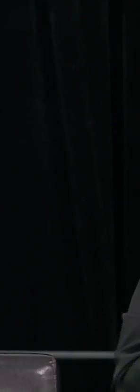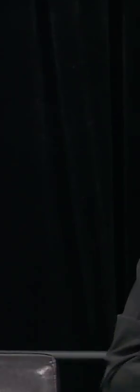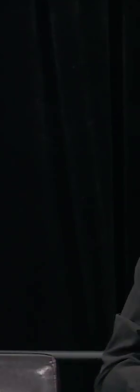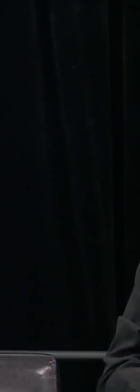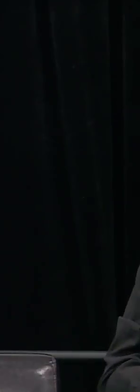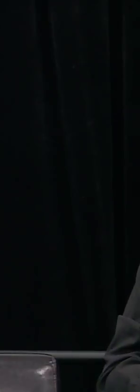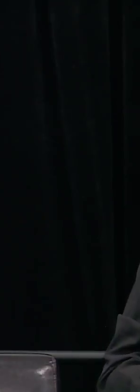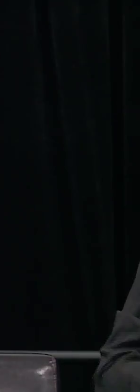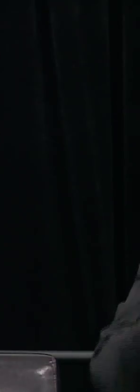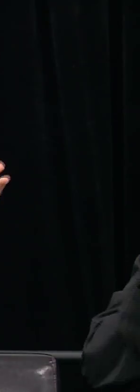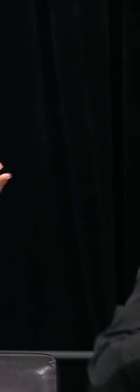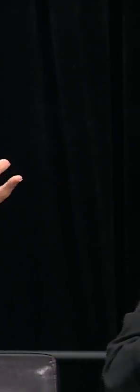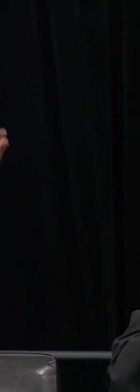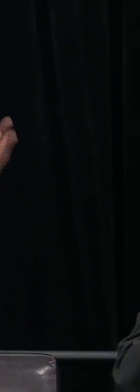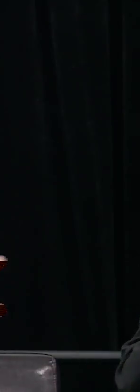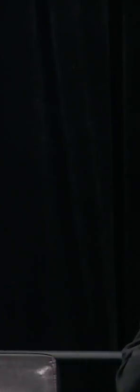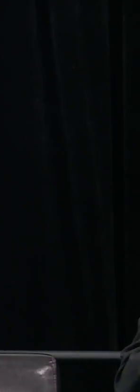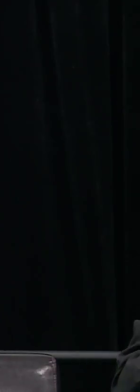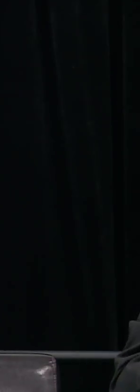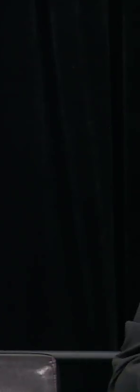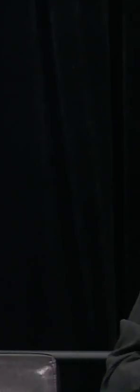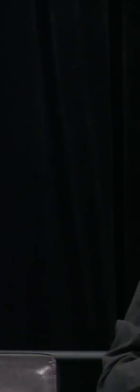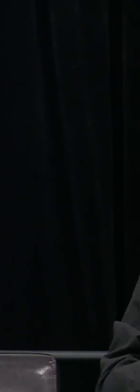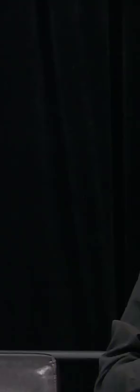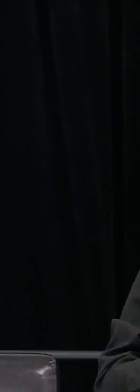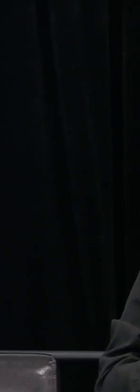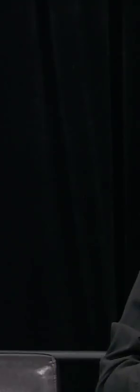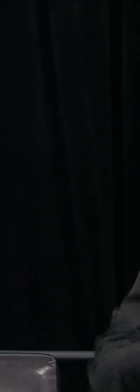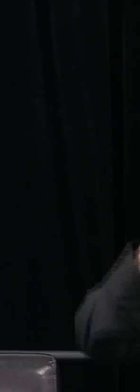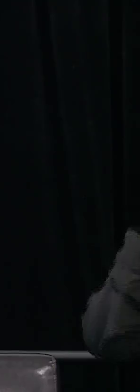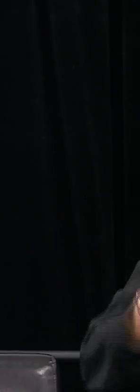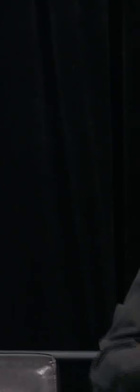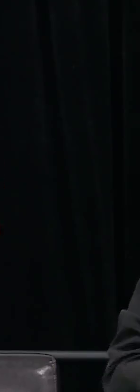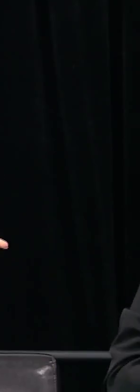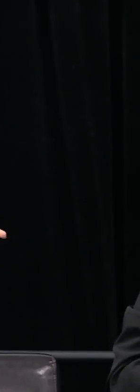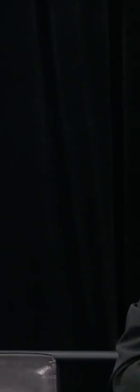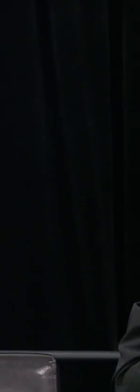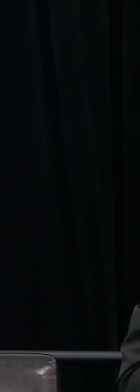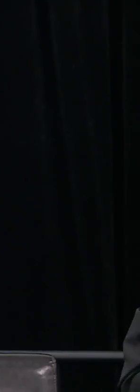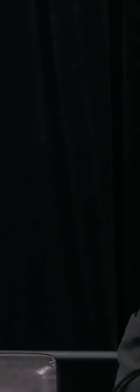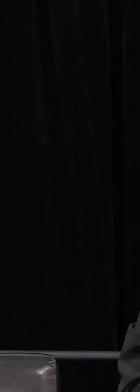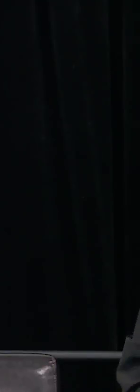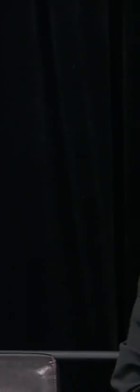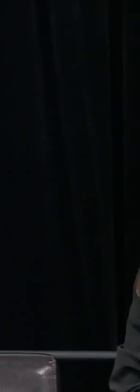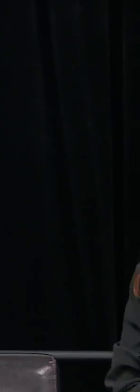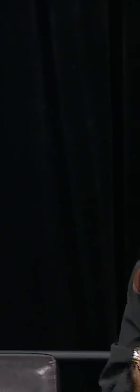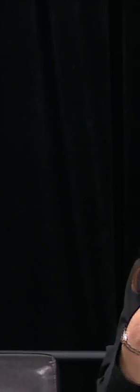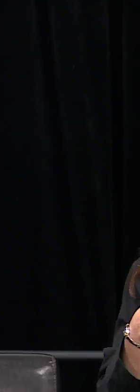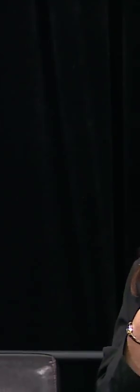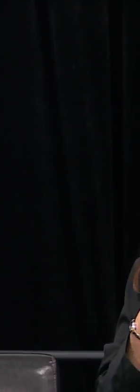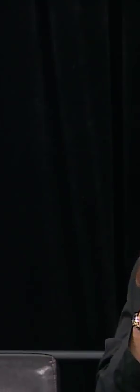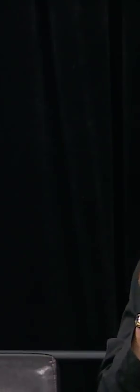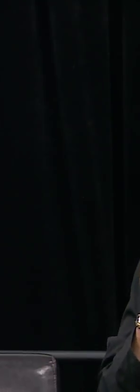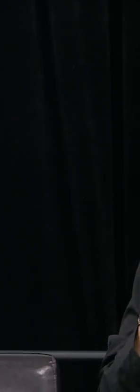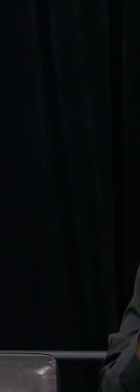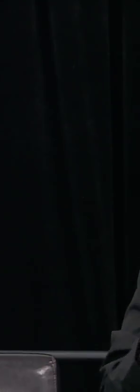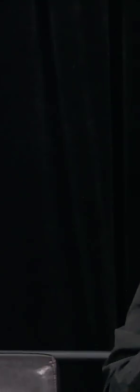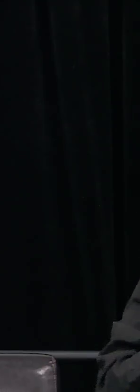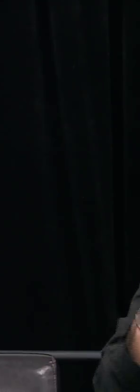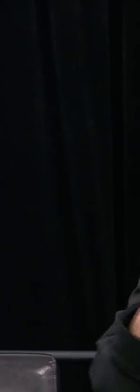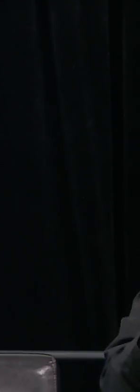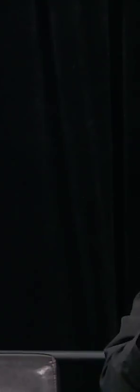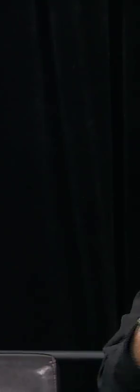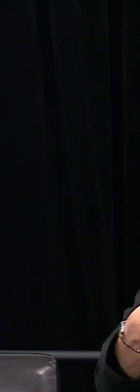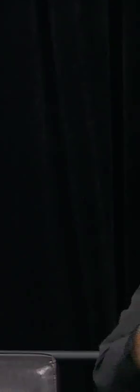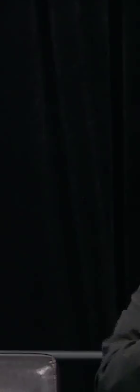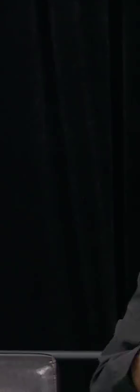lower, like 99.9% is inaccessible. So sure, websites, there's fights towards this,